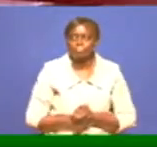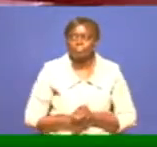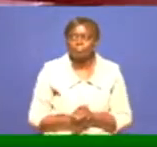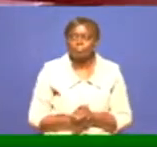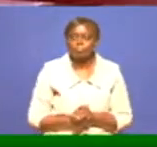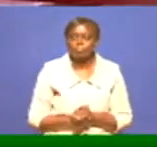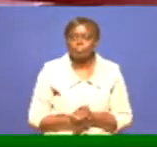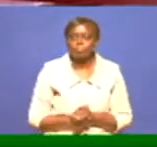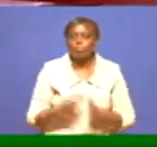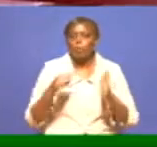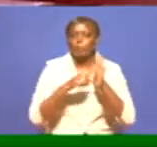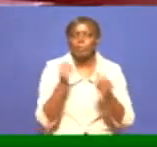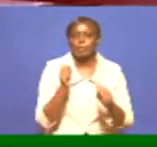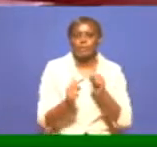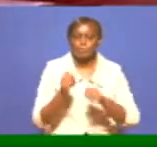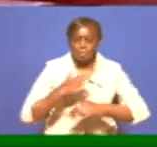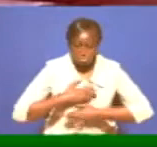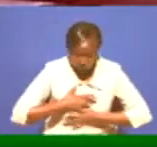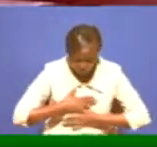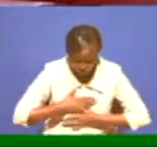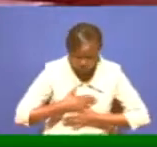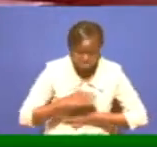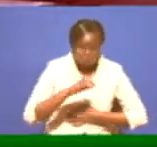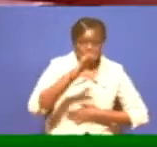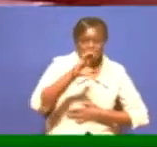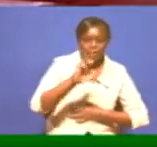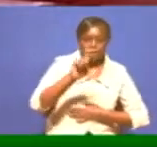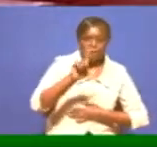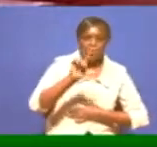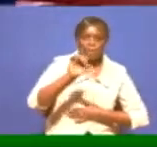what's your point of order, Honorable Alicia?